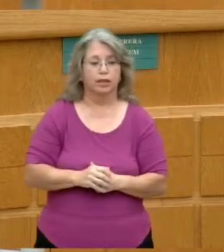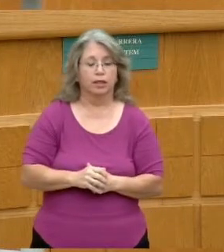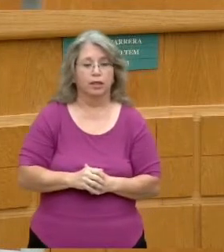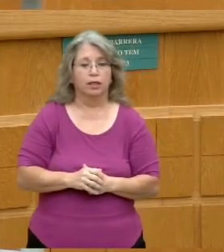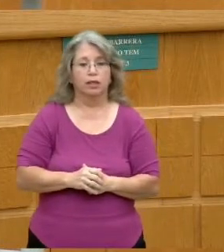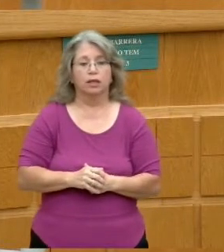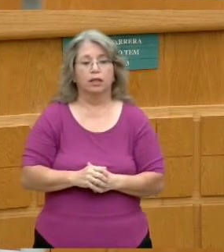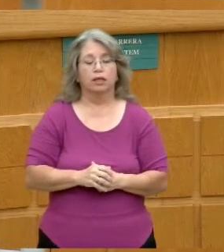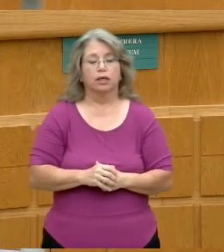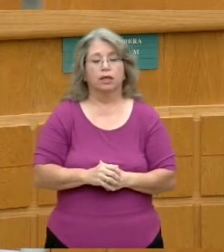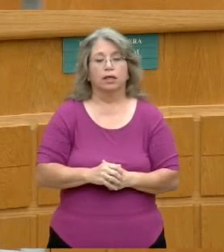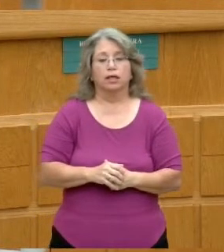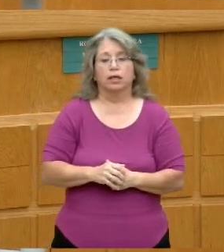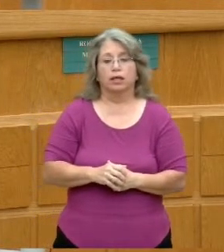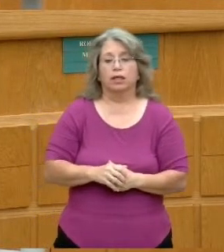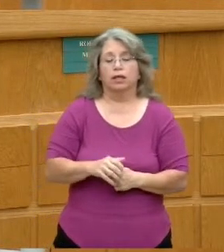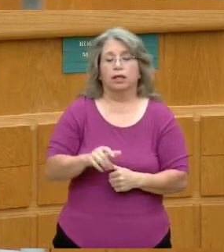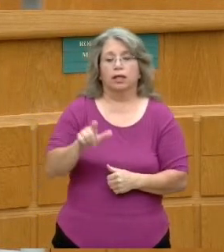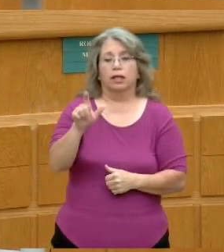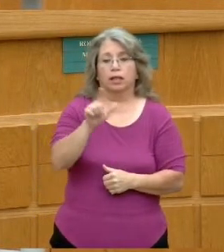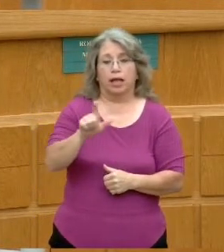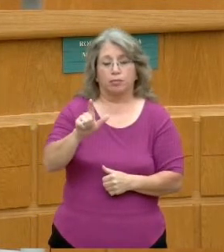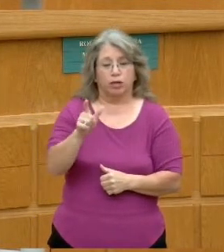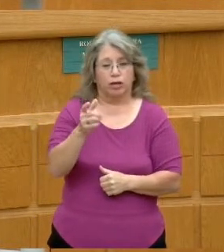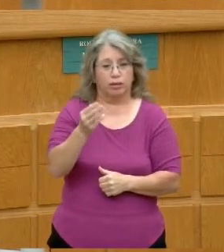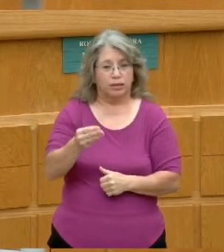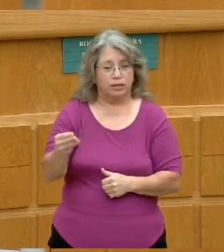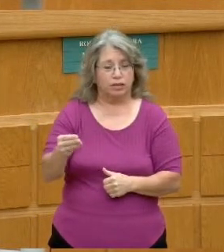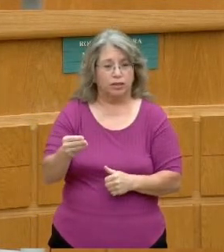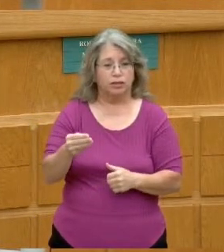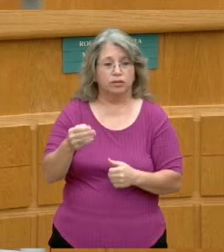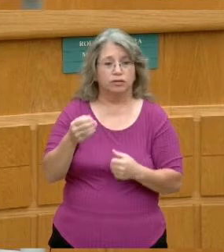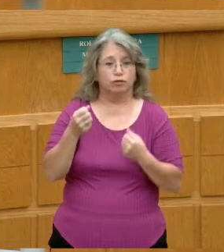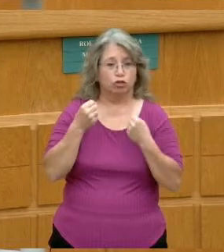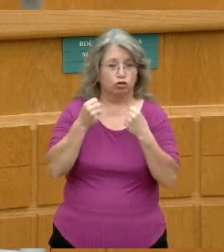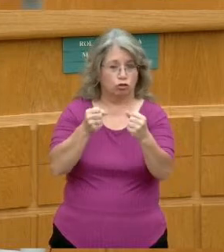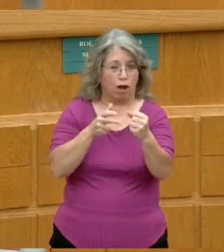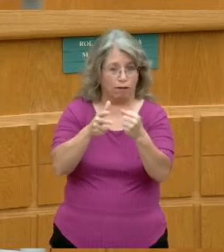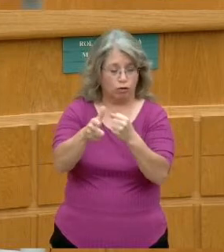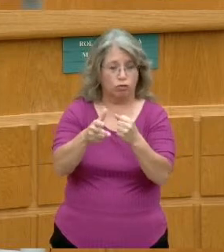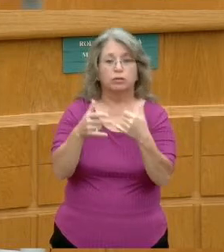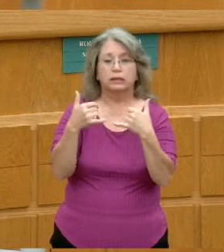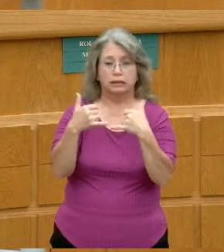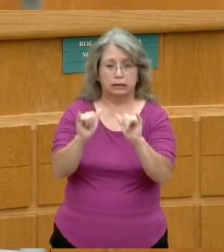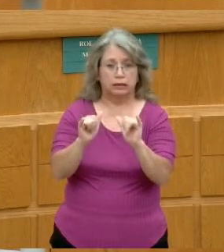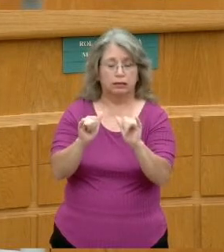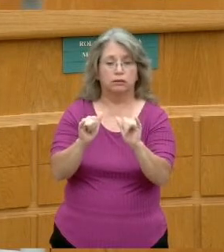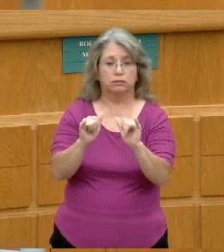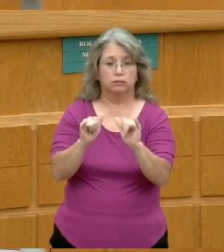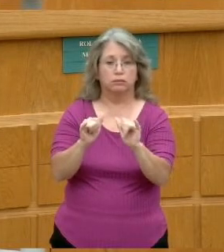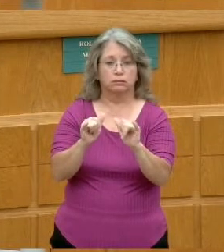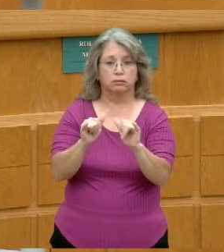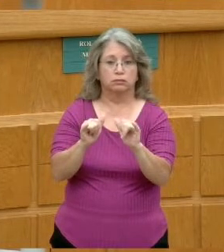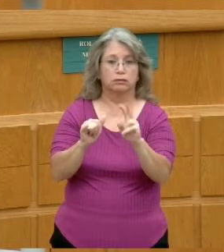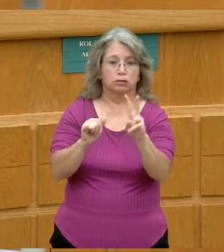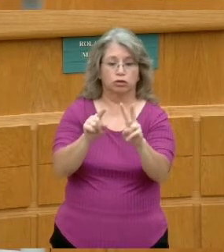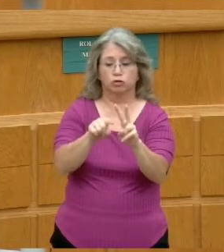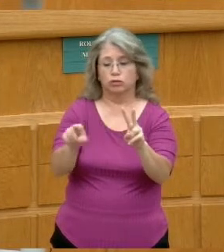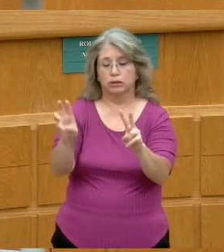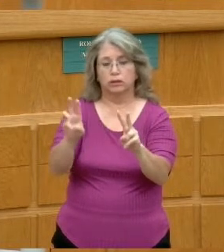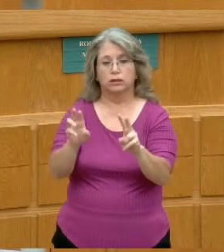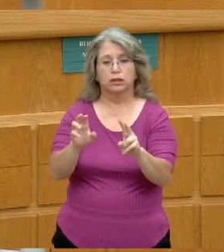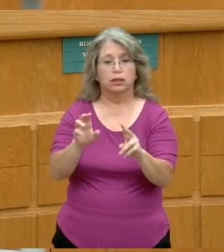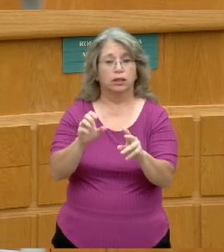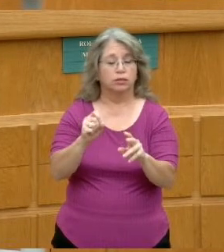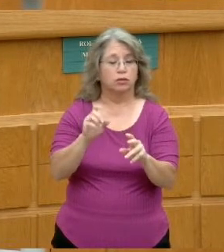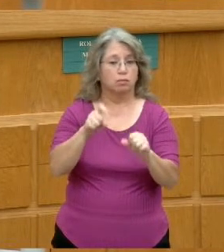library materials, that has been between the hours of 2 to 5:30, and that'll continue. So to make a reservation, you want to call our